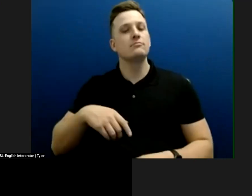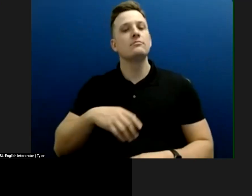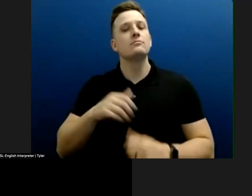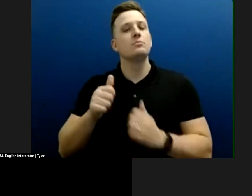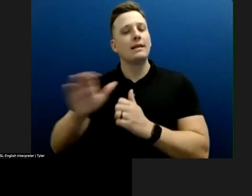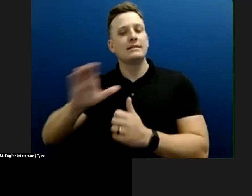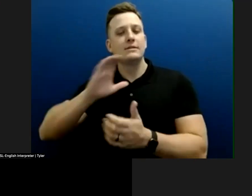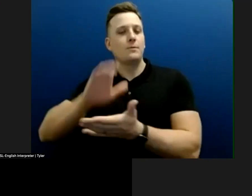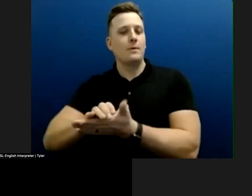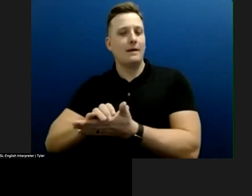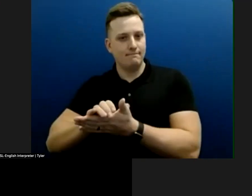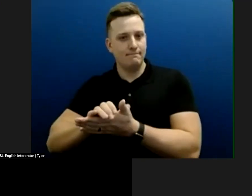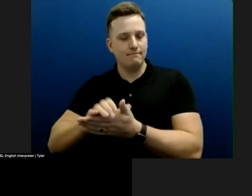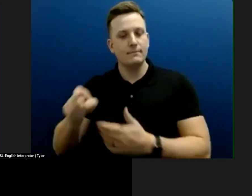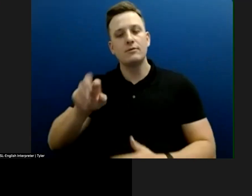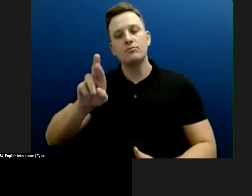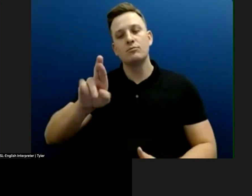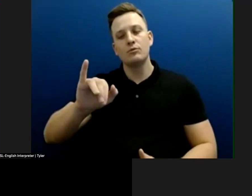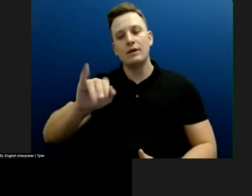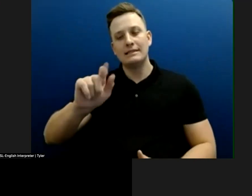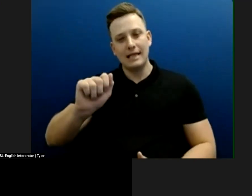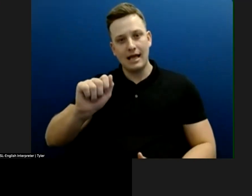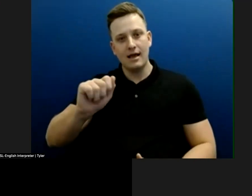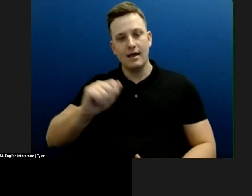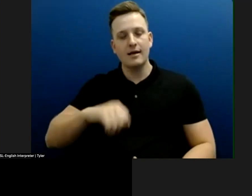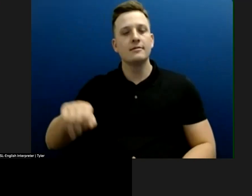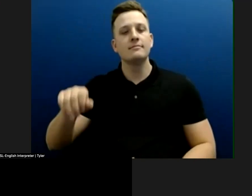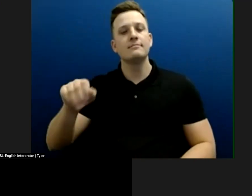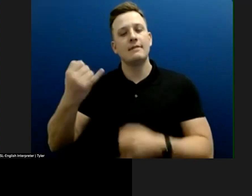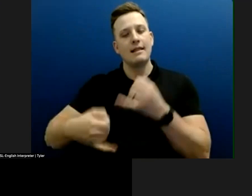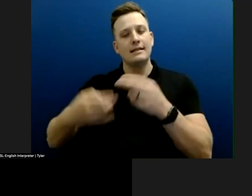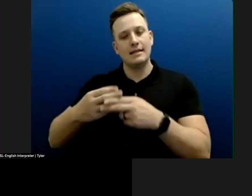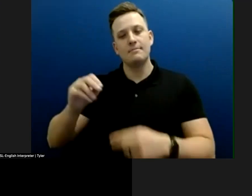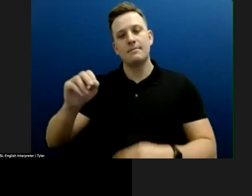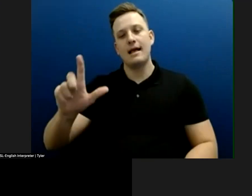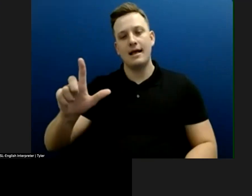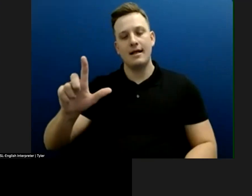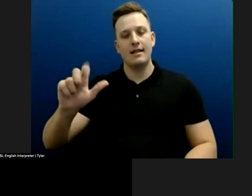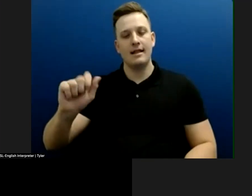Rita Latinen. That's